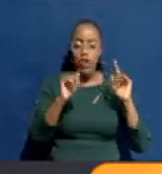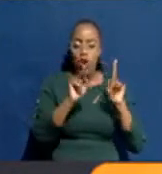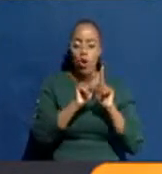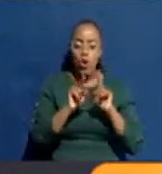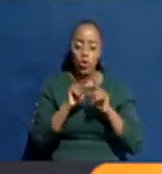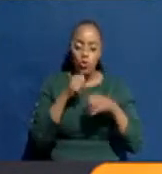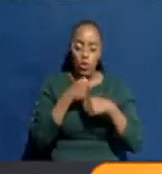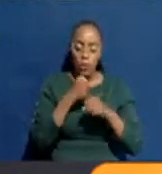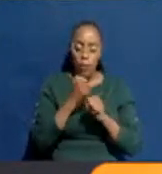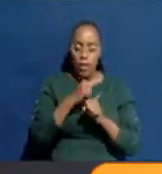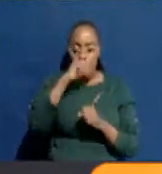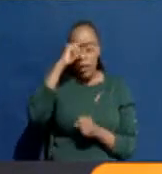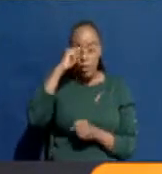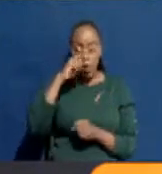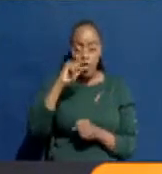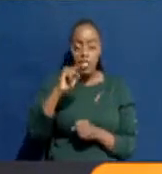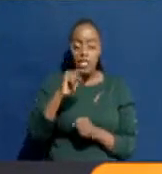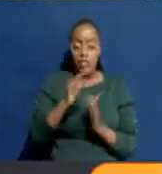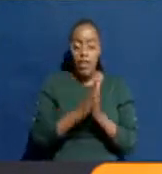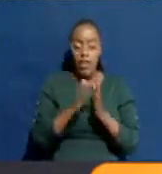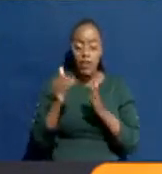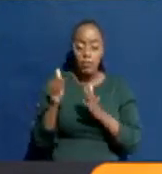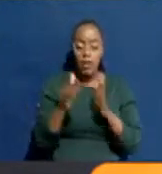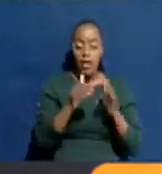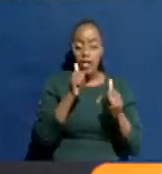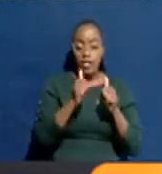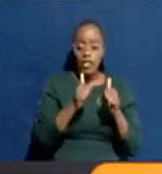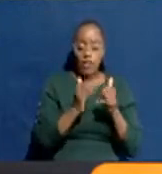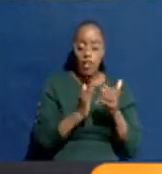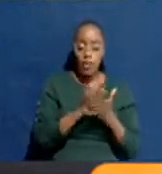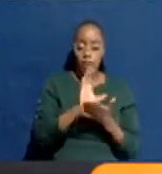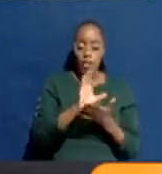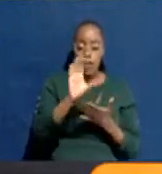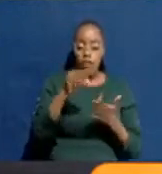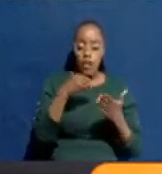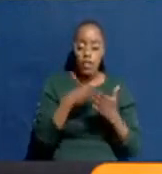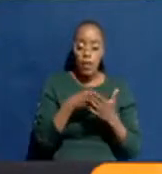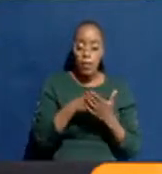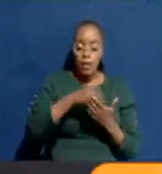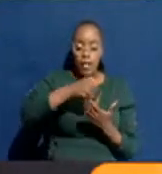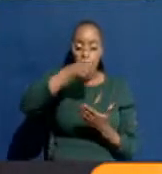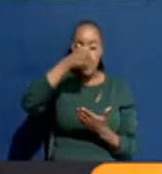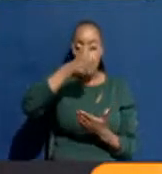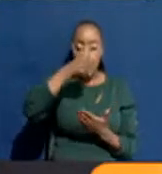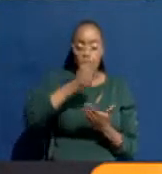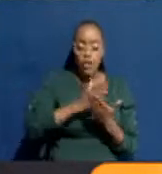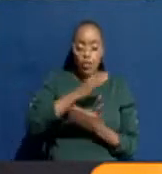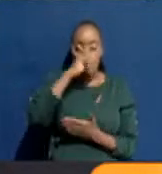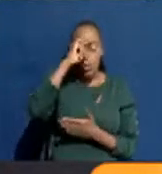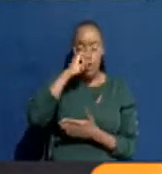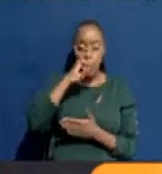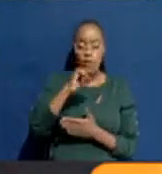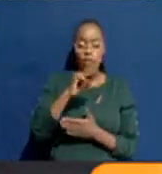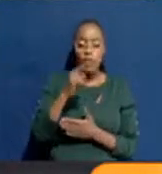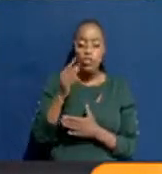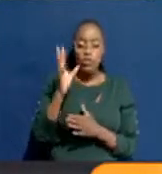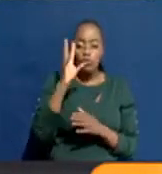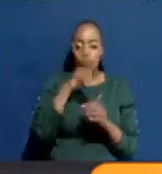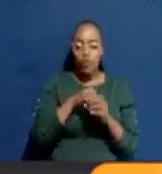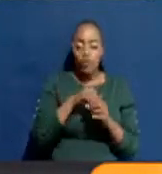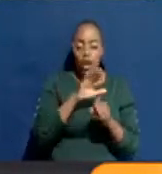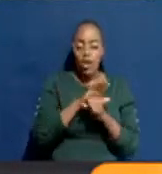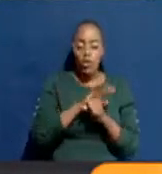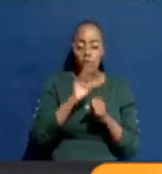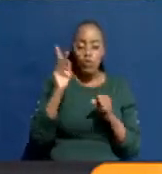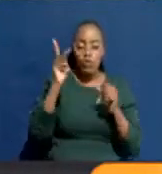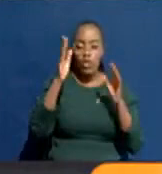making policies and mechanisms through allocation of money in the budget and through policies to incorporate as many Kenyans